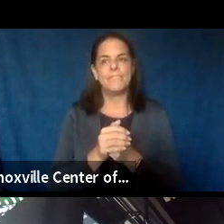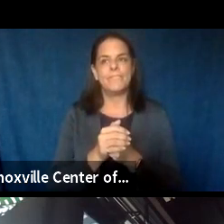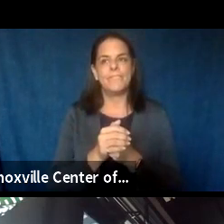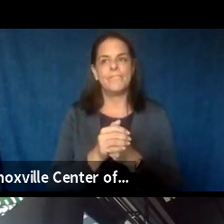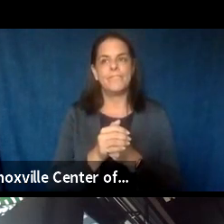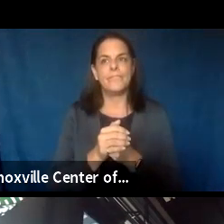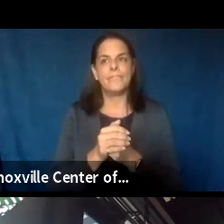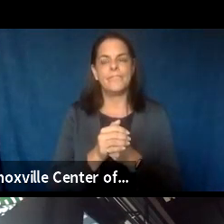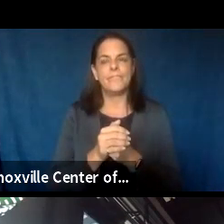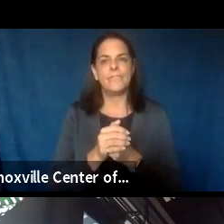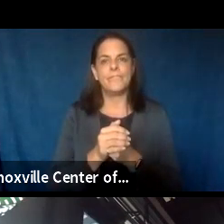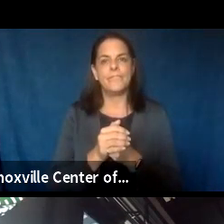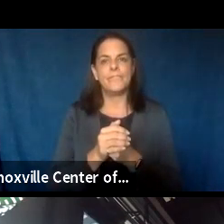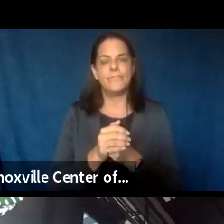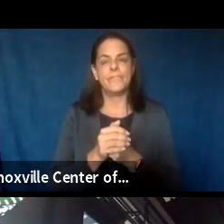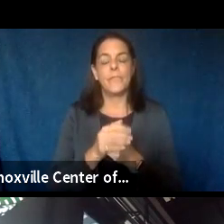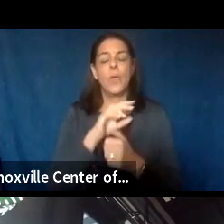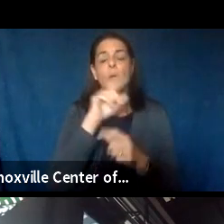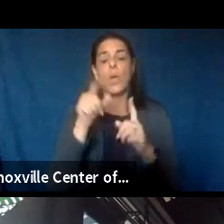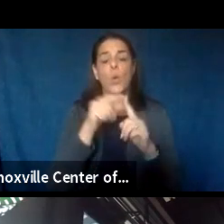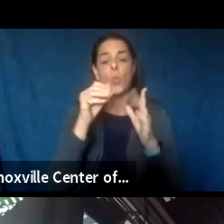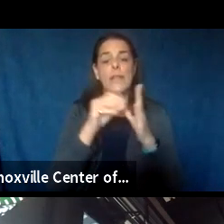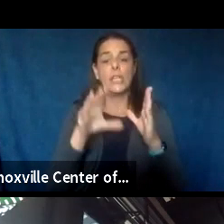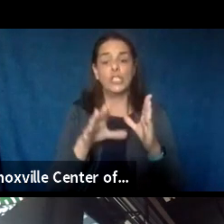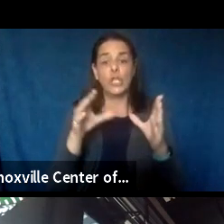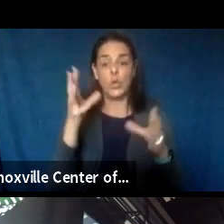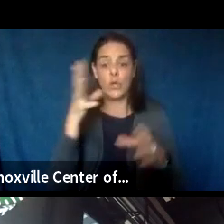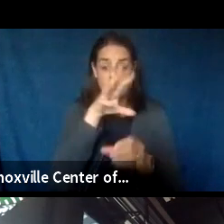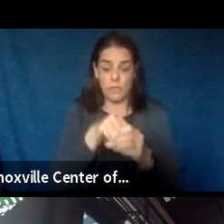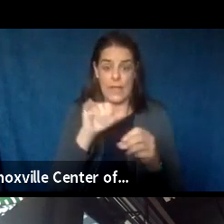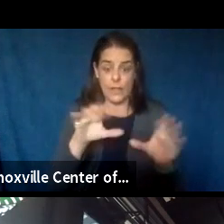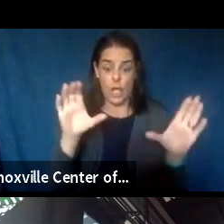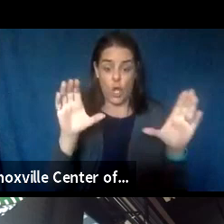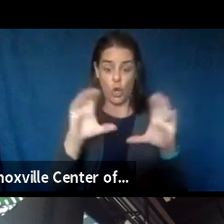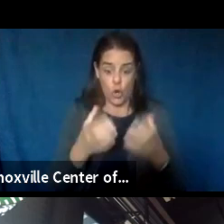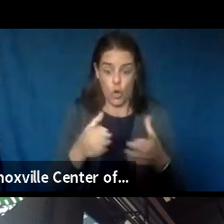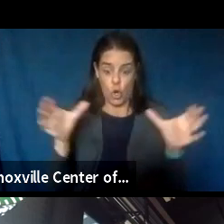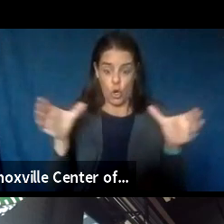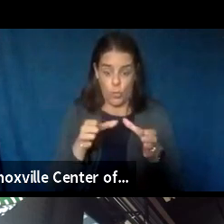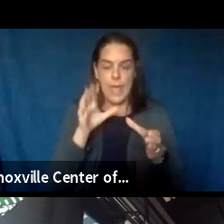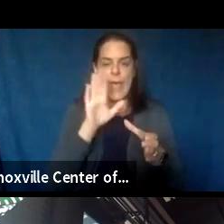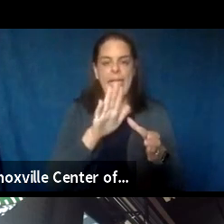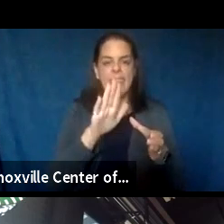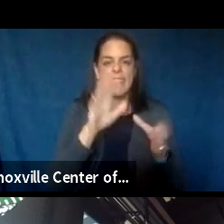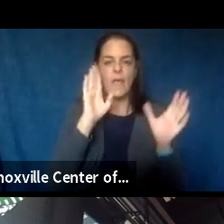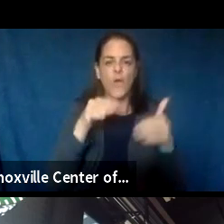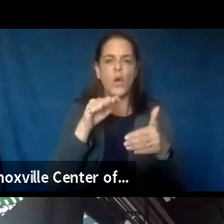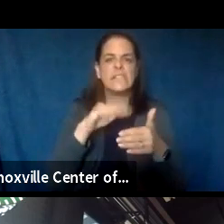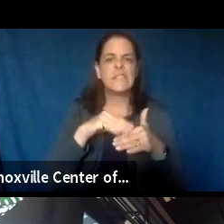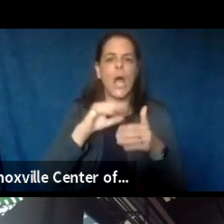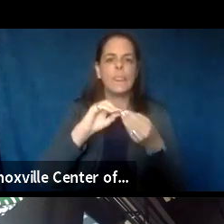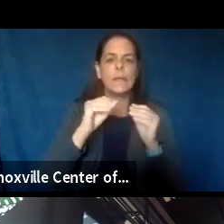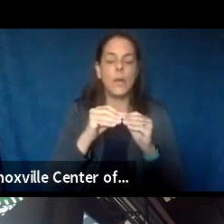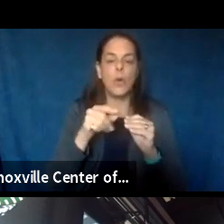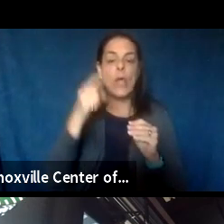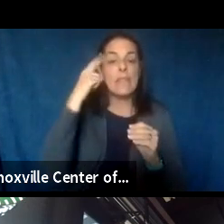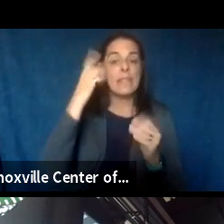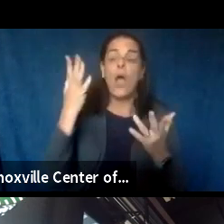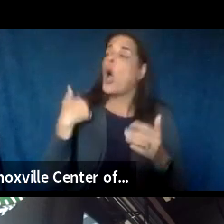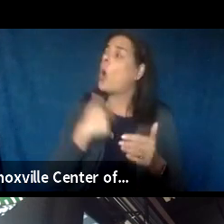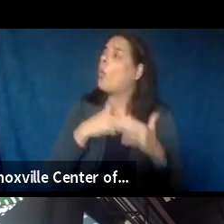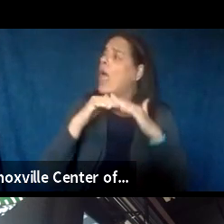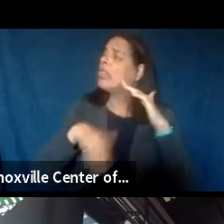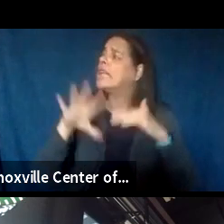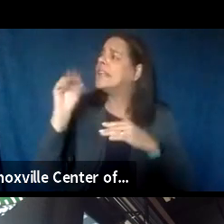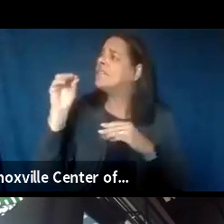groups, they're kind of focusing more on the number. And so their take is, well, we've got less than 50 people here, and so we should